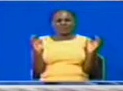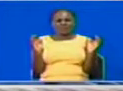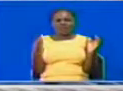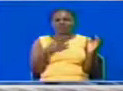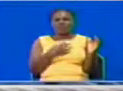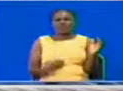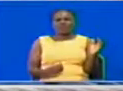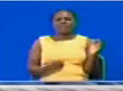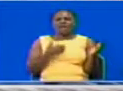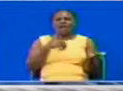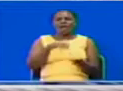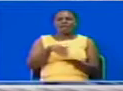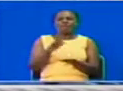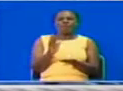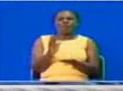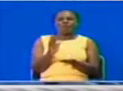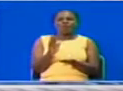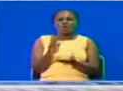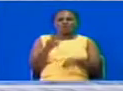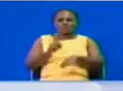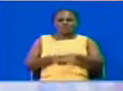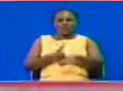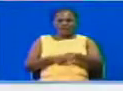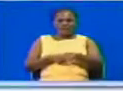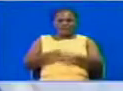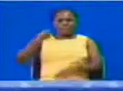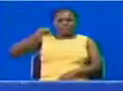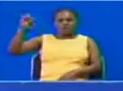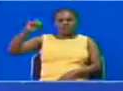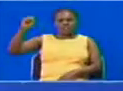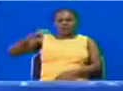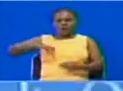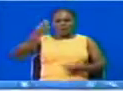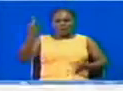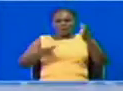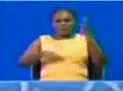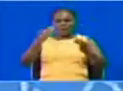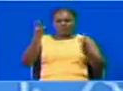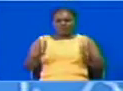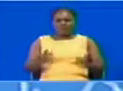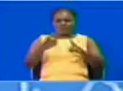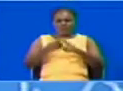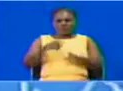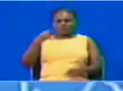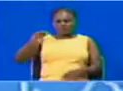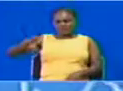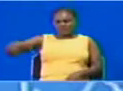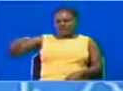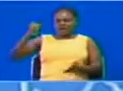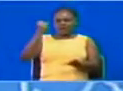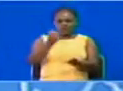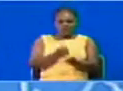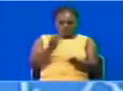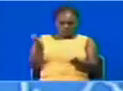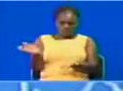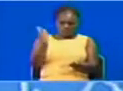more time to take a look at this. Martin Andate is a political analyst joining us live from our City Center studios. Let's go back